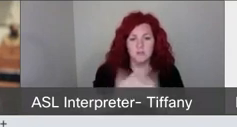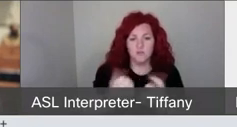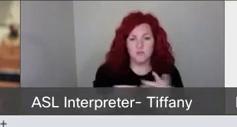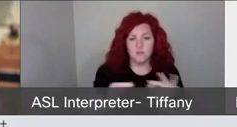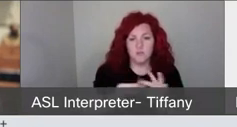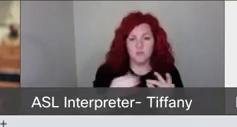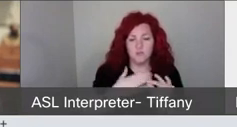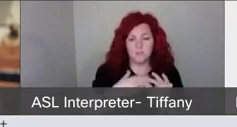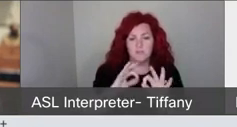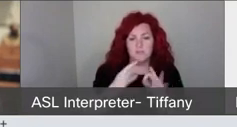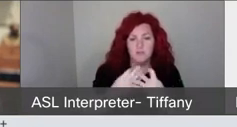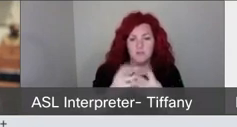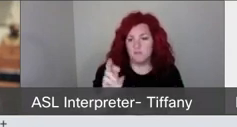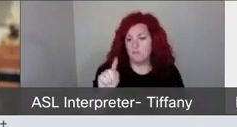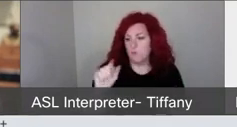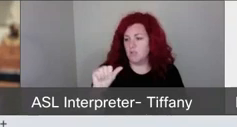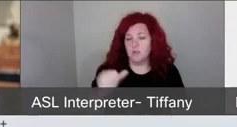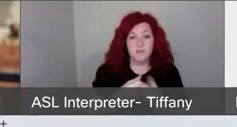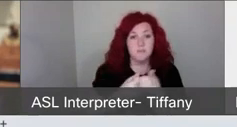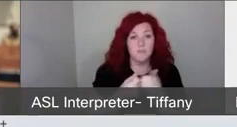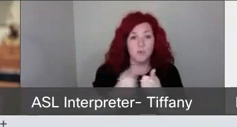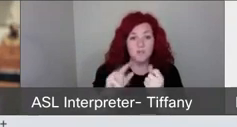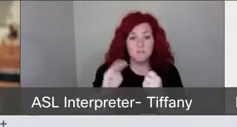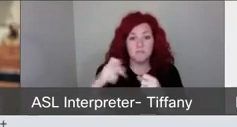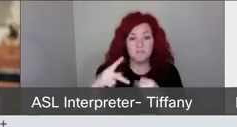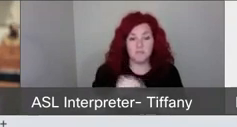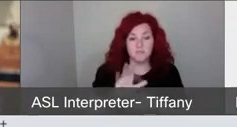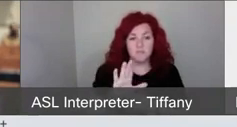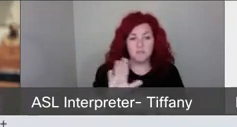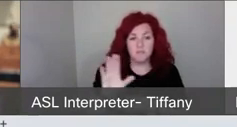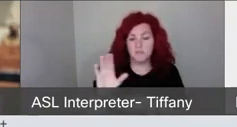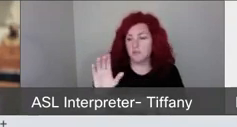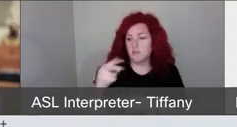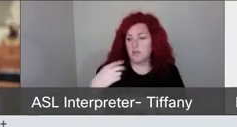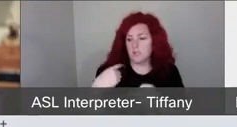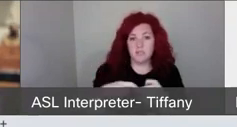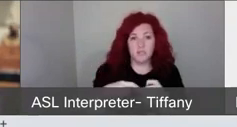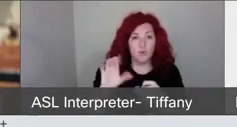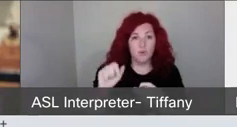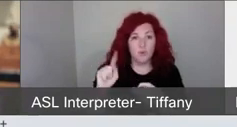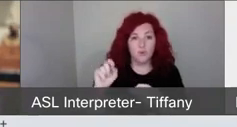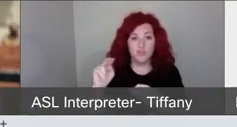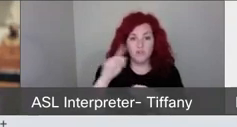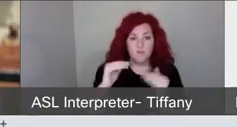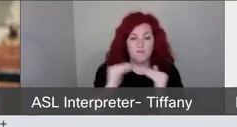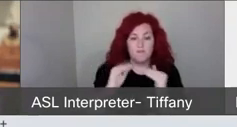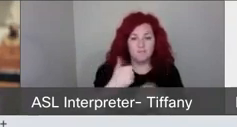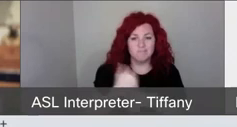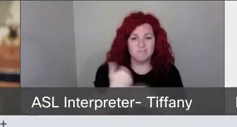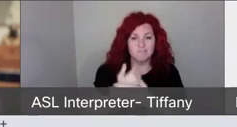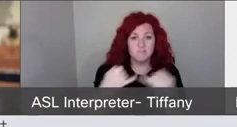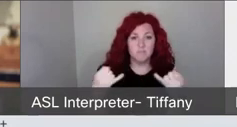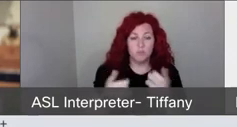Mi Familia Vota supports this map submitted by the Latino Coalition for Fair Redistricting. We request more competitive